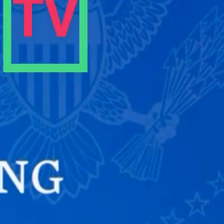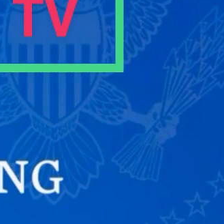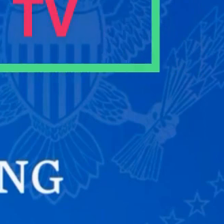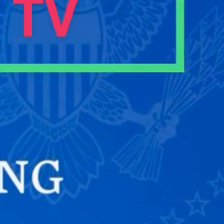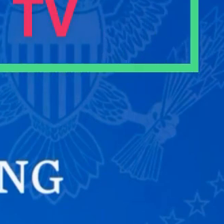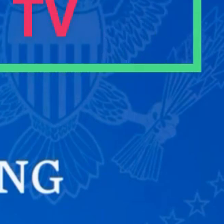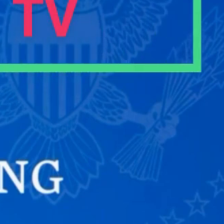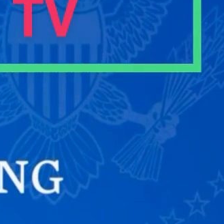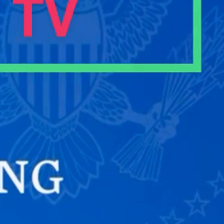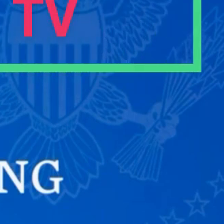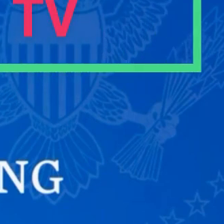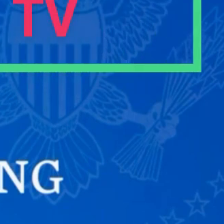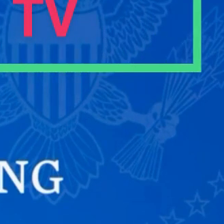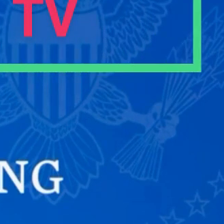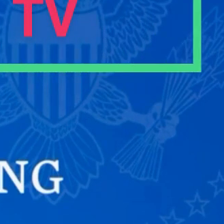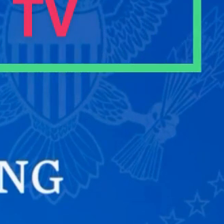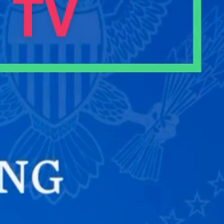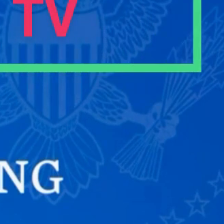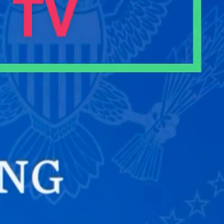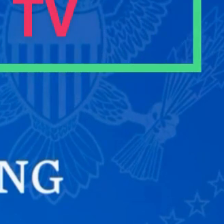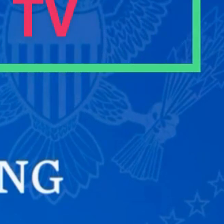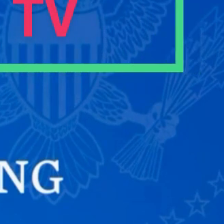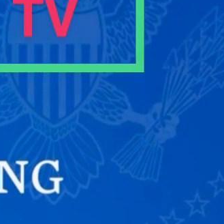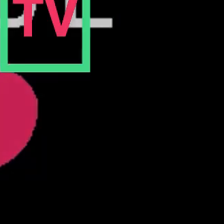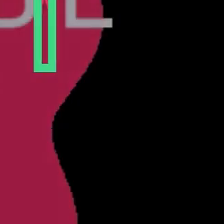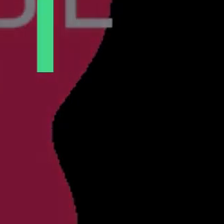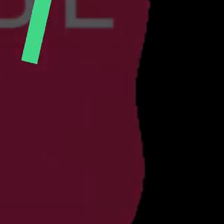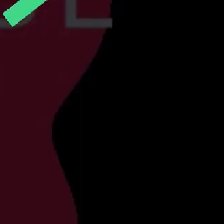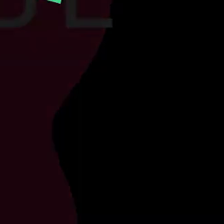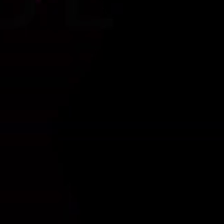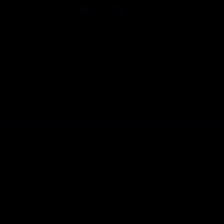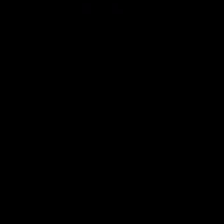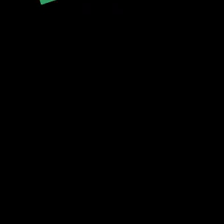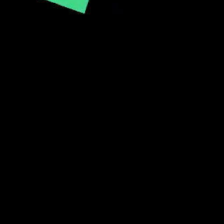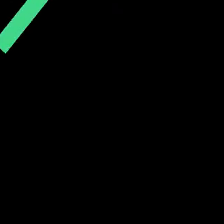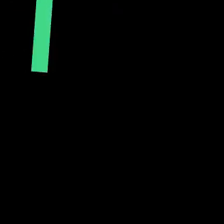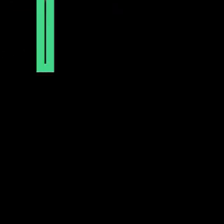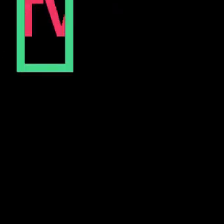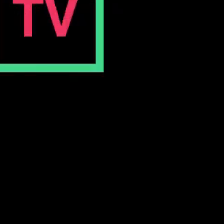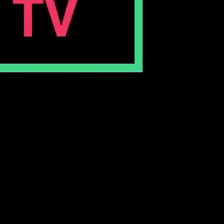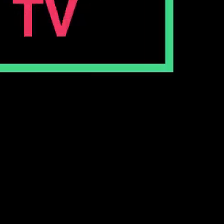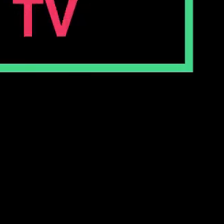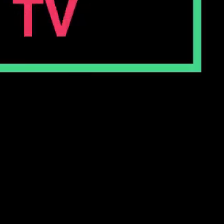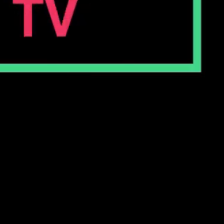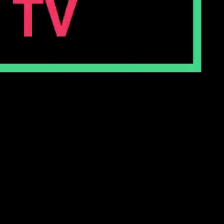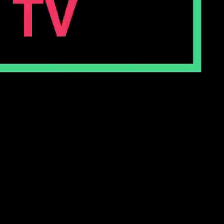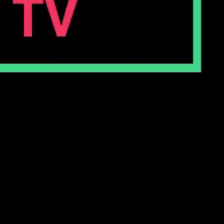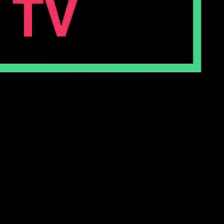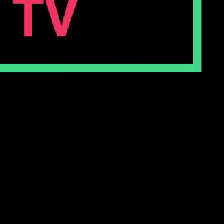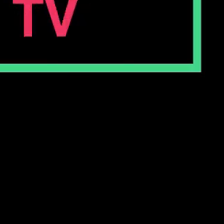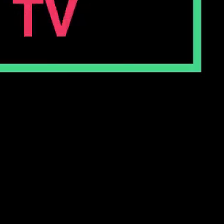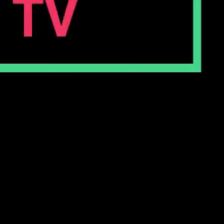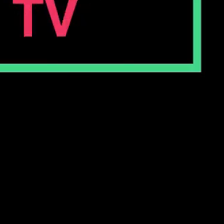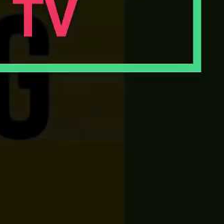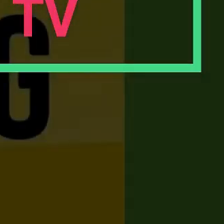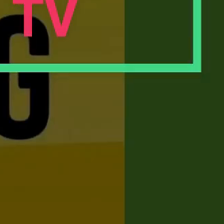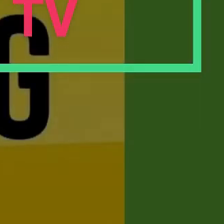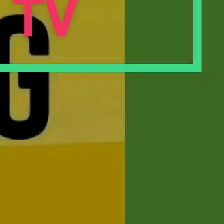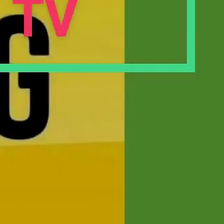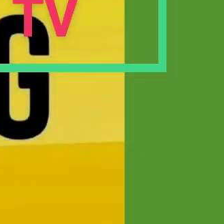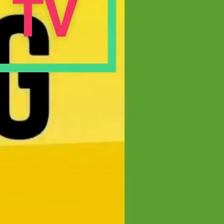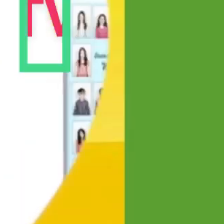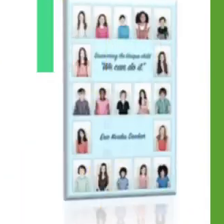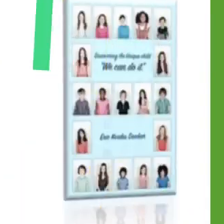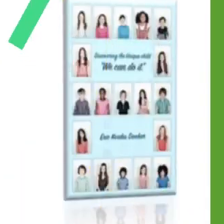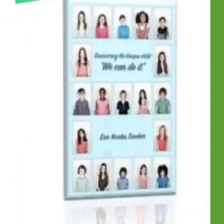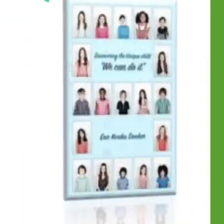TV Foundation by joining membership and visiting Amazon UK to purchase the displayed books to aid our orphanage projects across Africa.